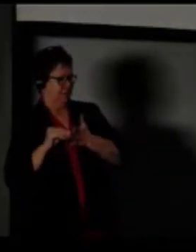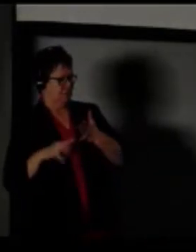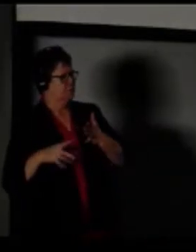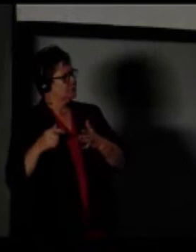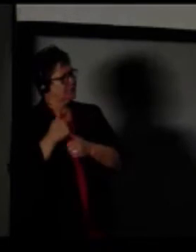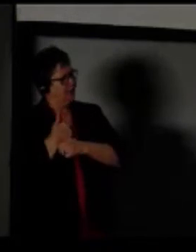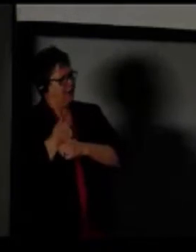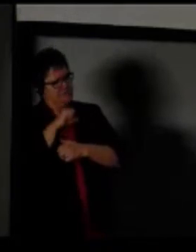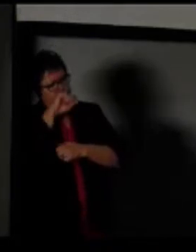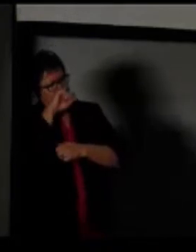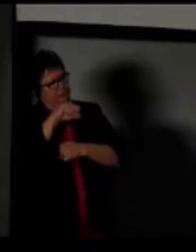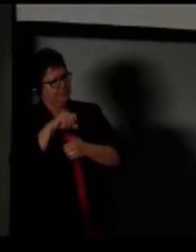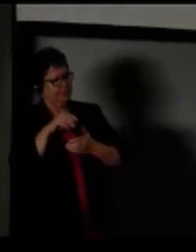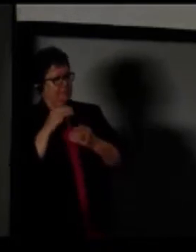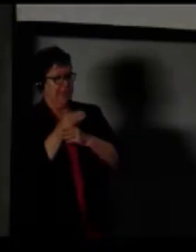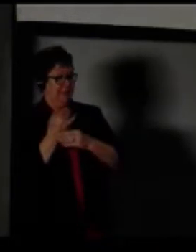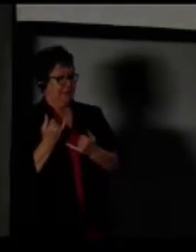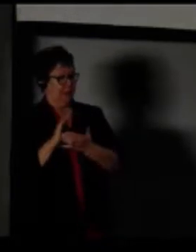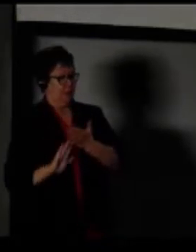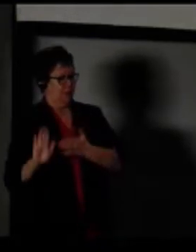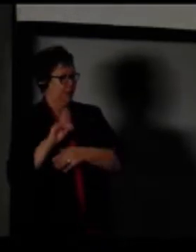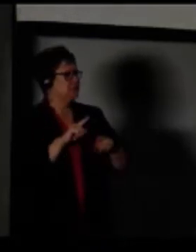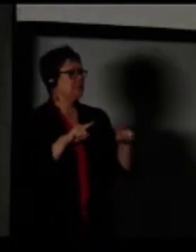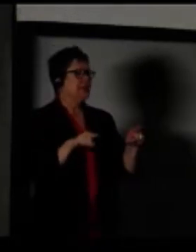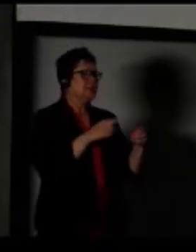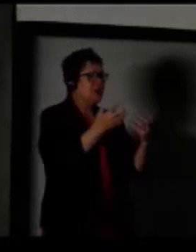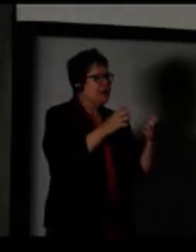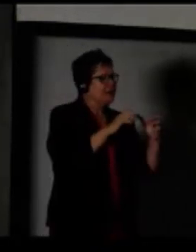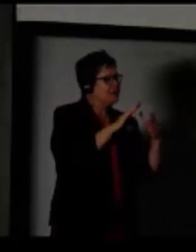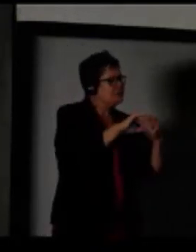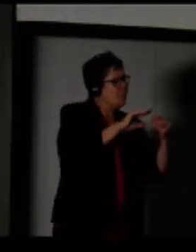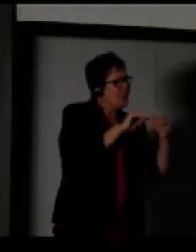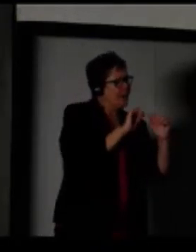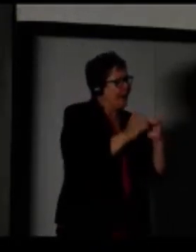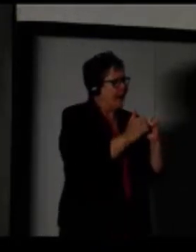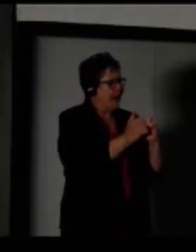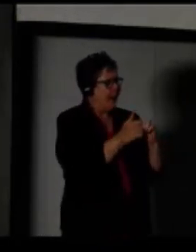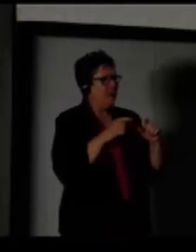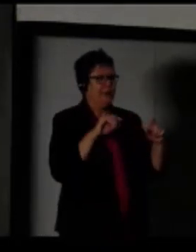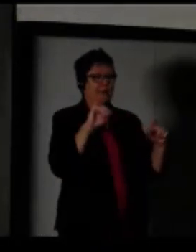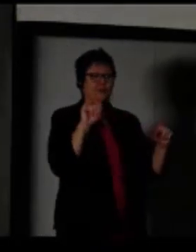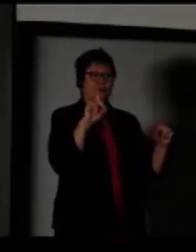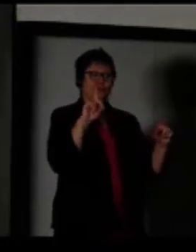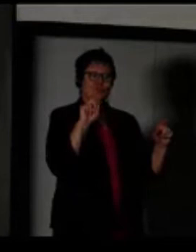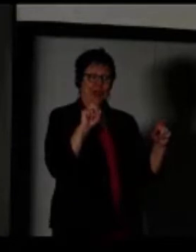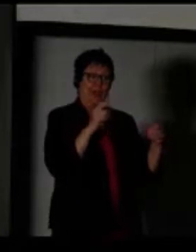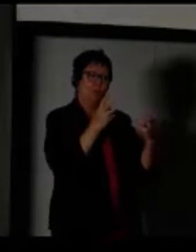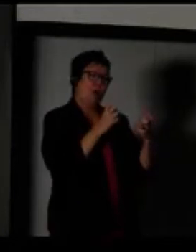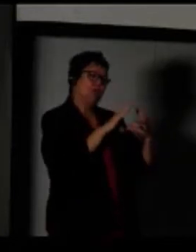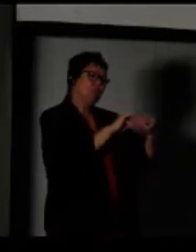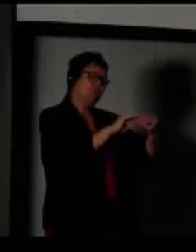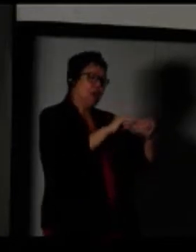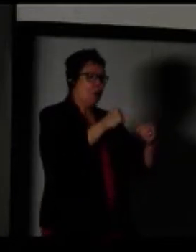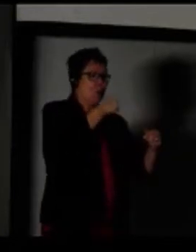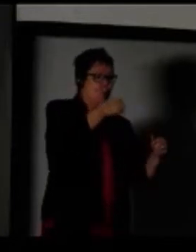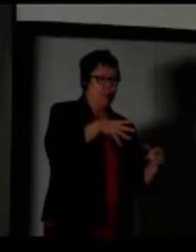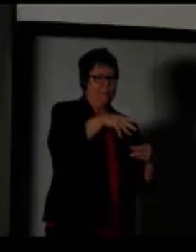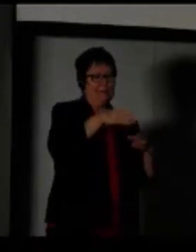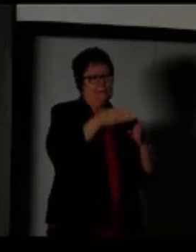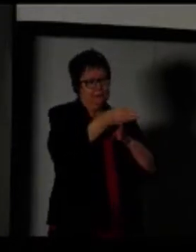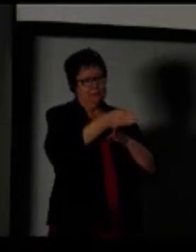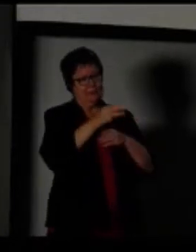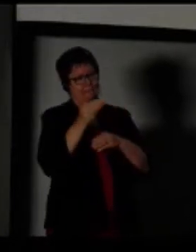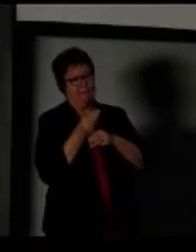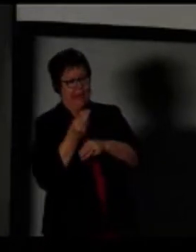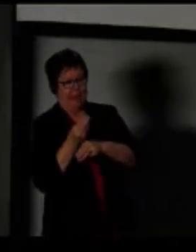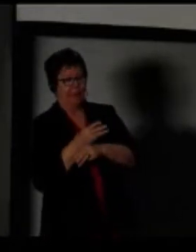math, and she's now, in fact, in college in math. But Jade wanted to tell the stories of women in math. So she worked